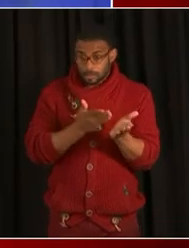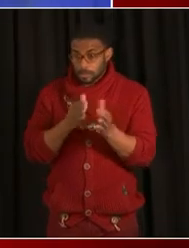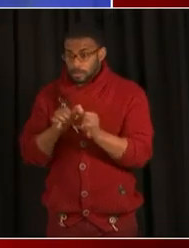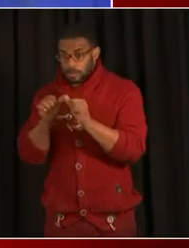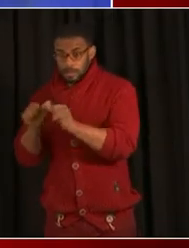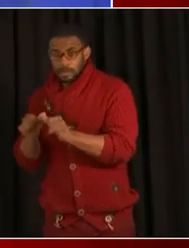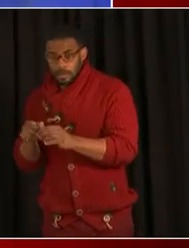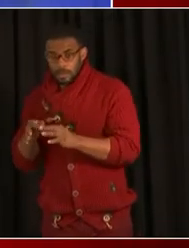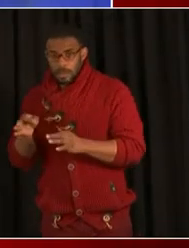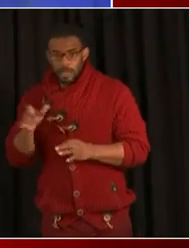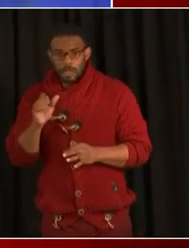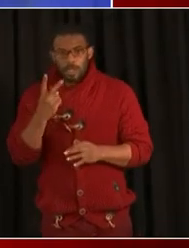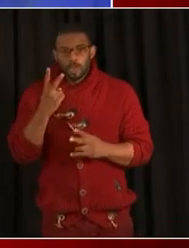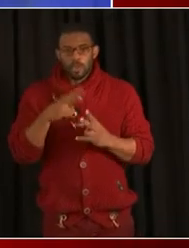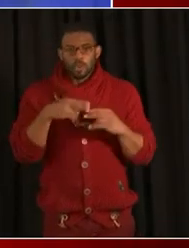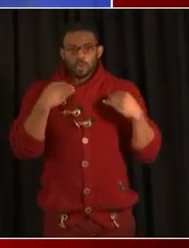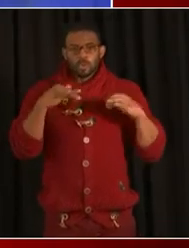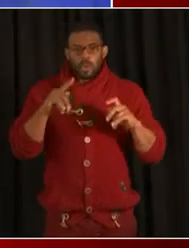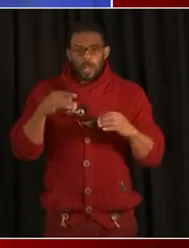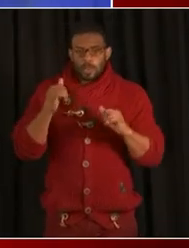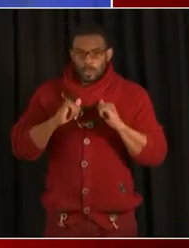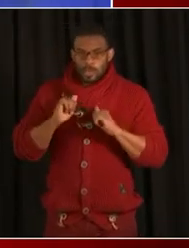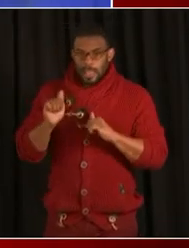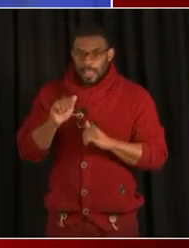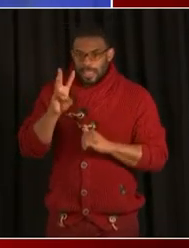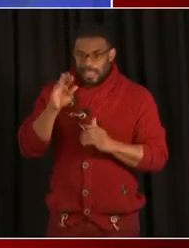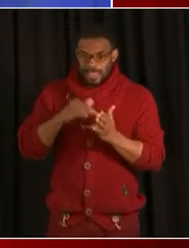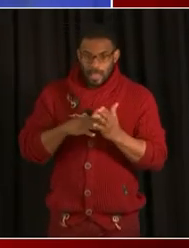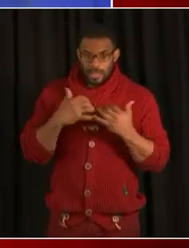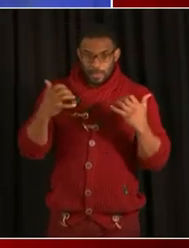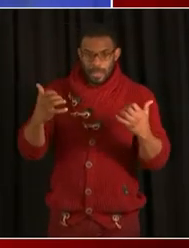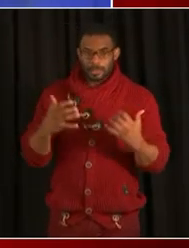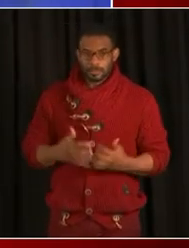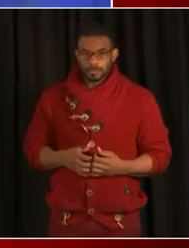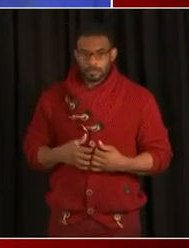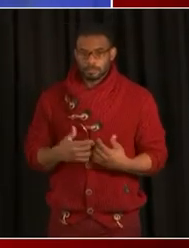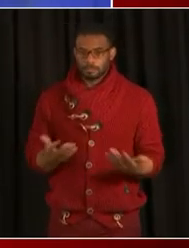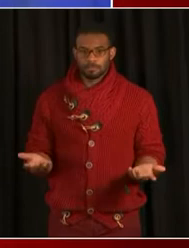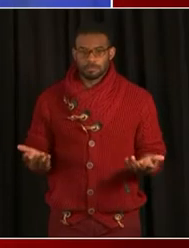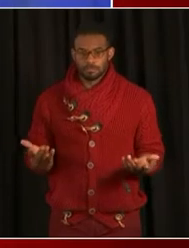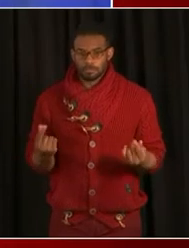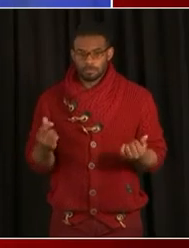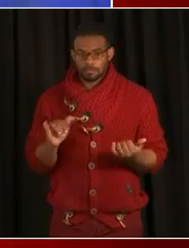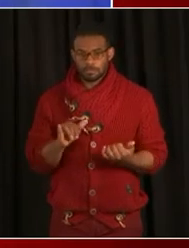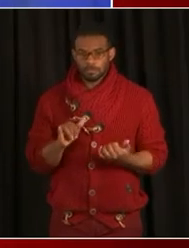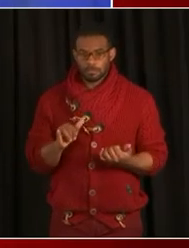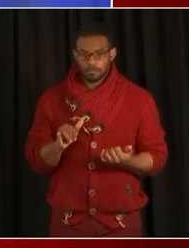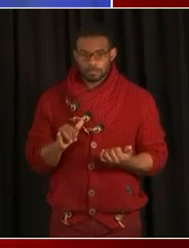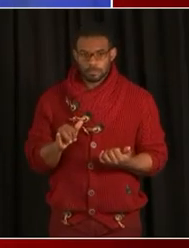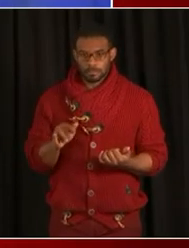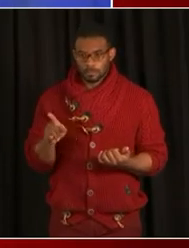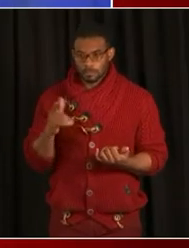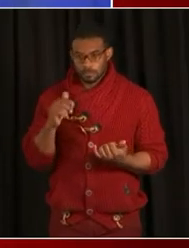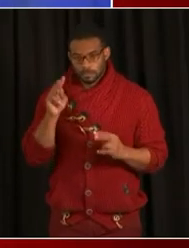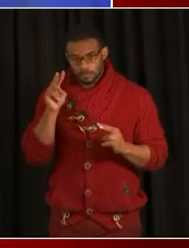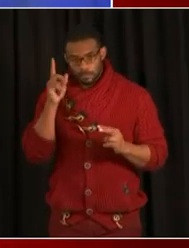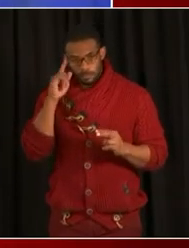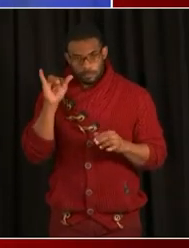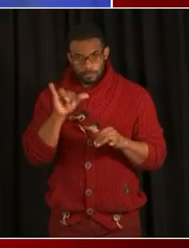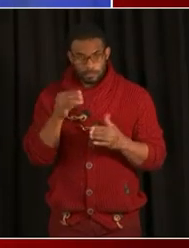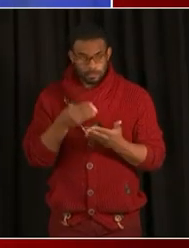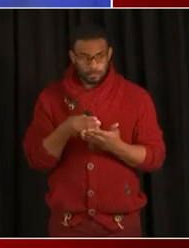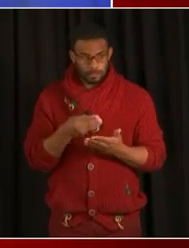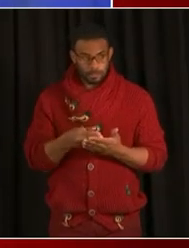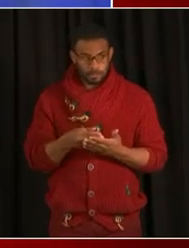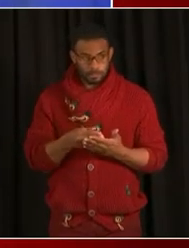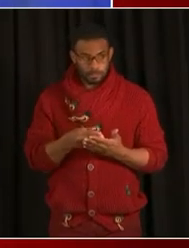over. And so those were 2 sold-out shows at 6,000 capacity. So he's still going to look for the same money.